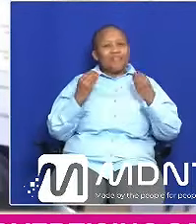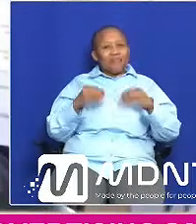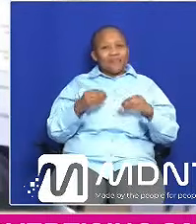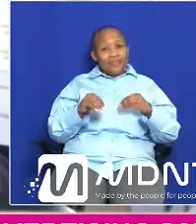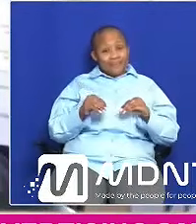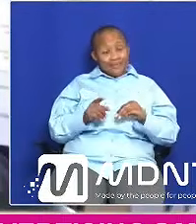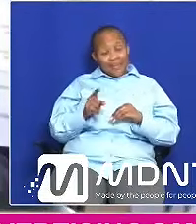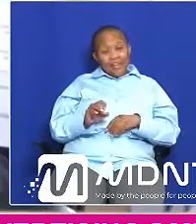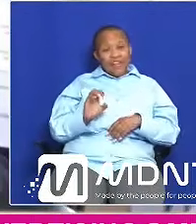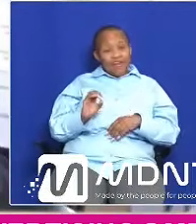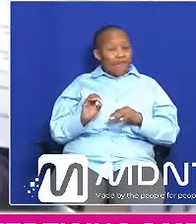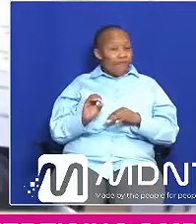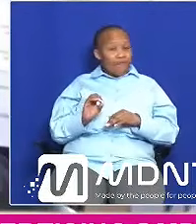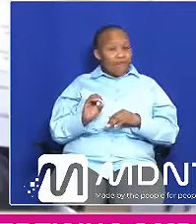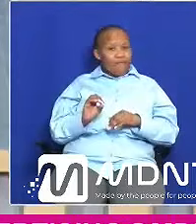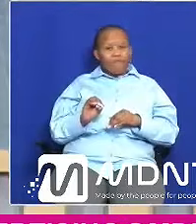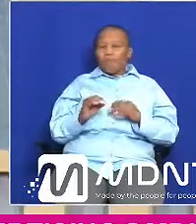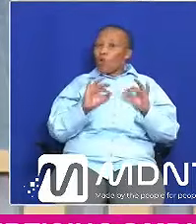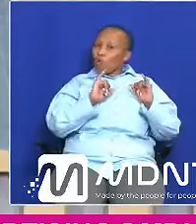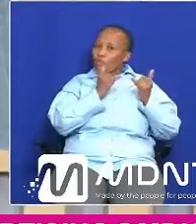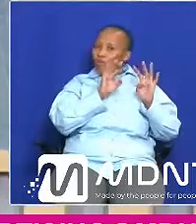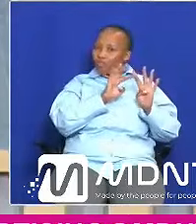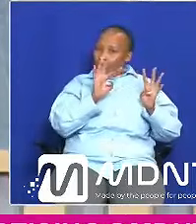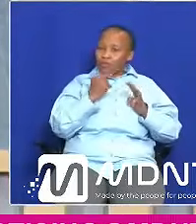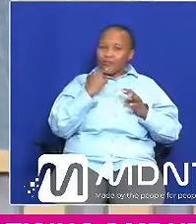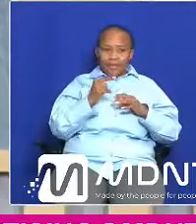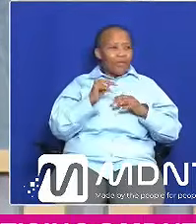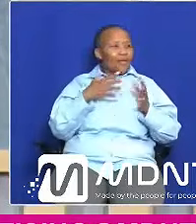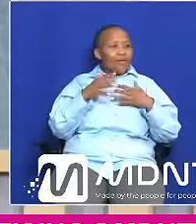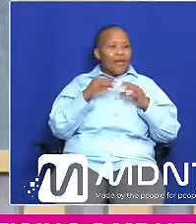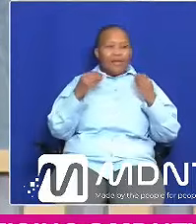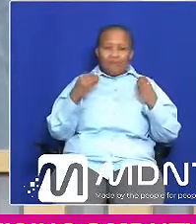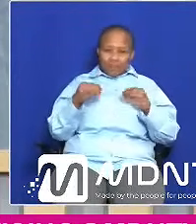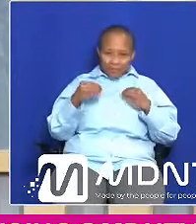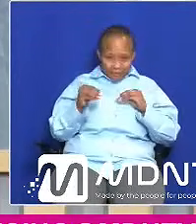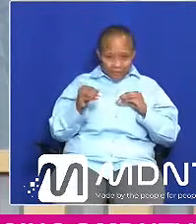commissioners whether or not you've had any business dealings with this company. Of course, yes. Okay.